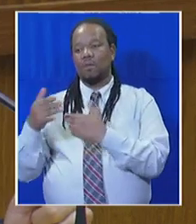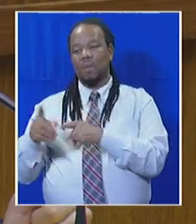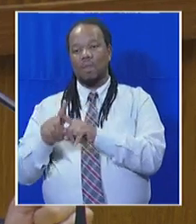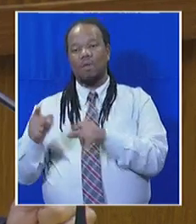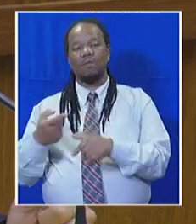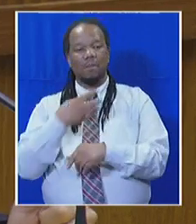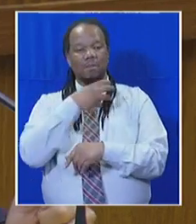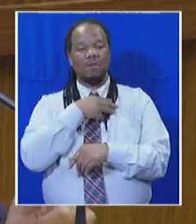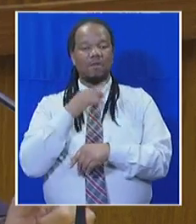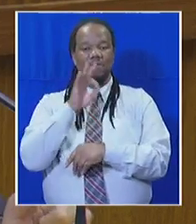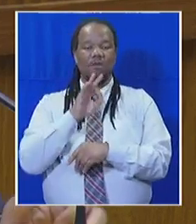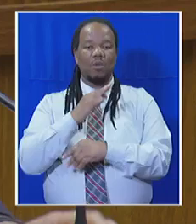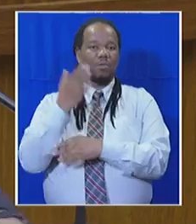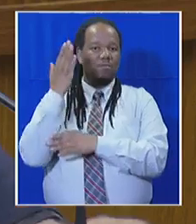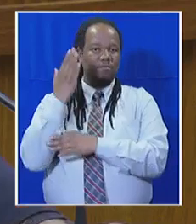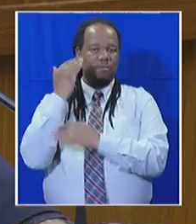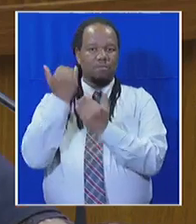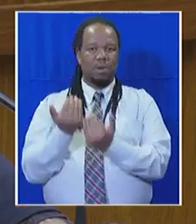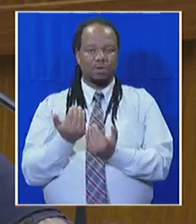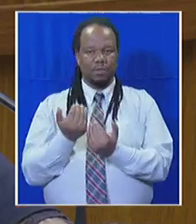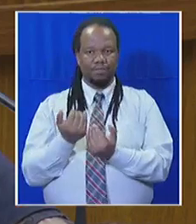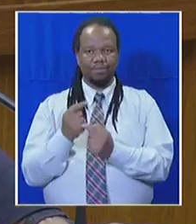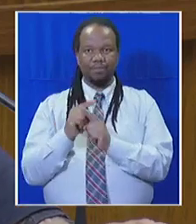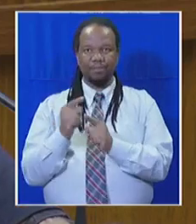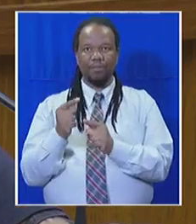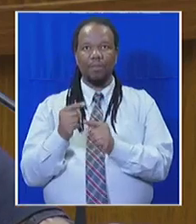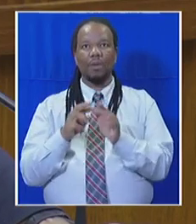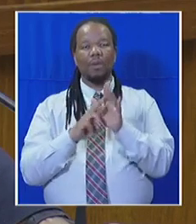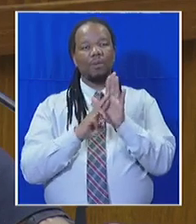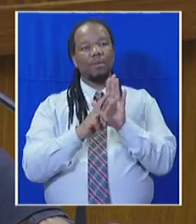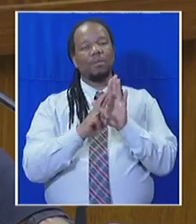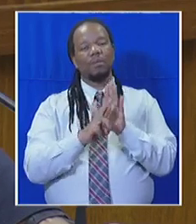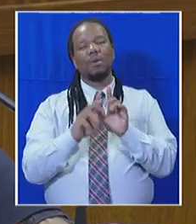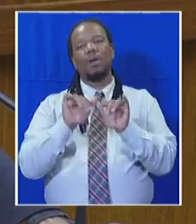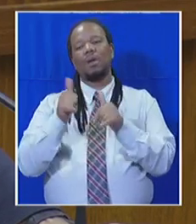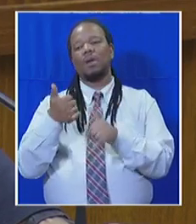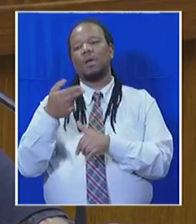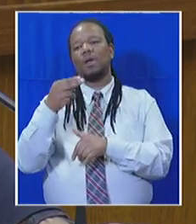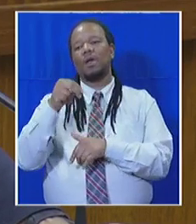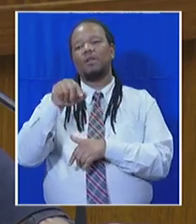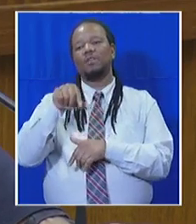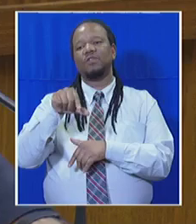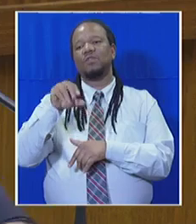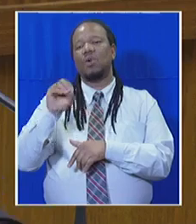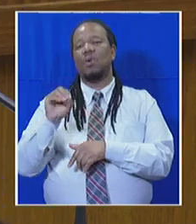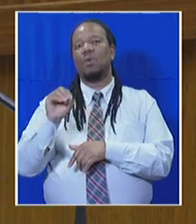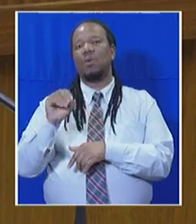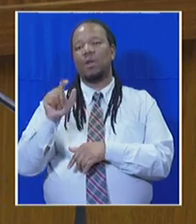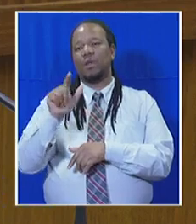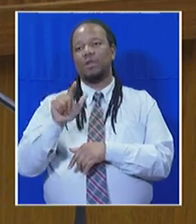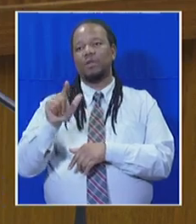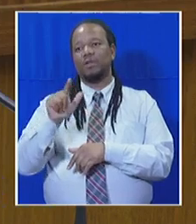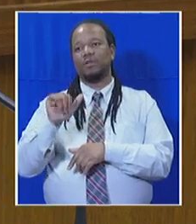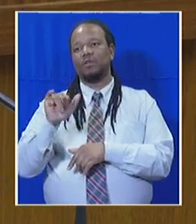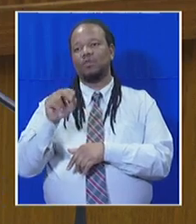in February. We had representations from Ilife Labantwana, an NGO, Minister, that focuses on early